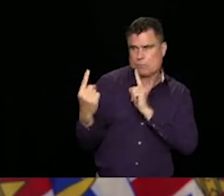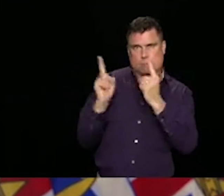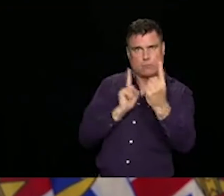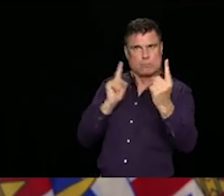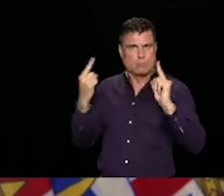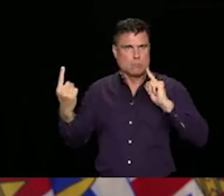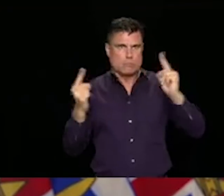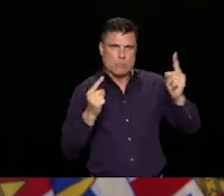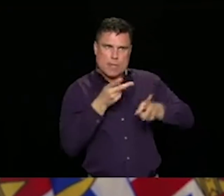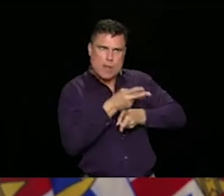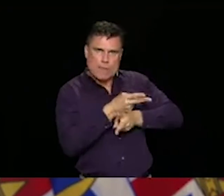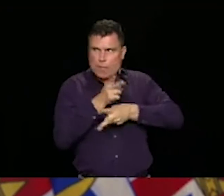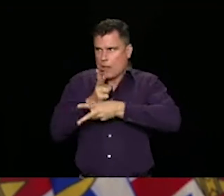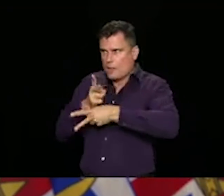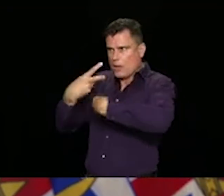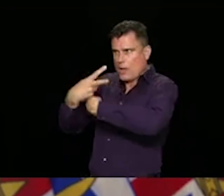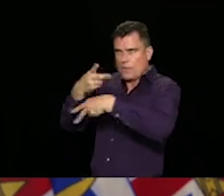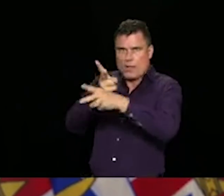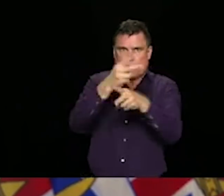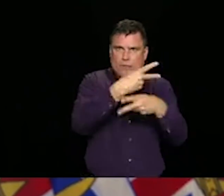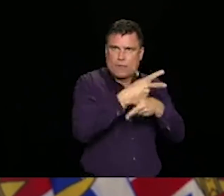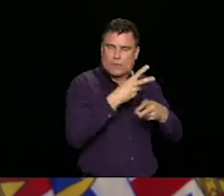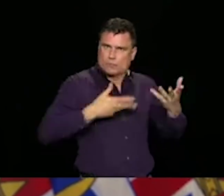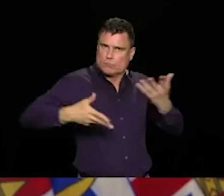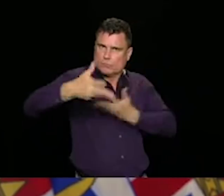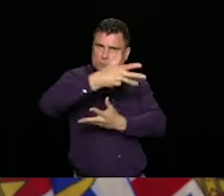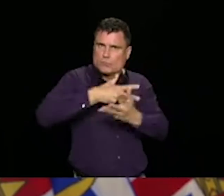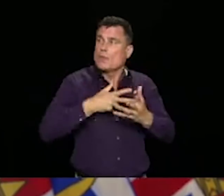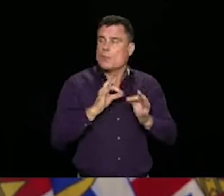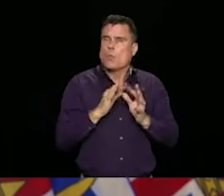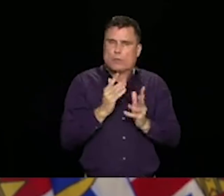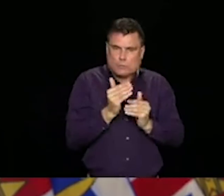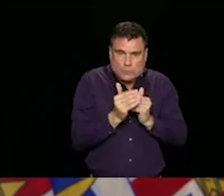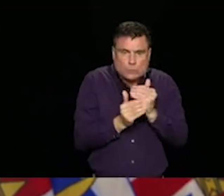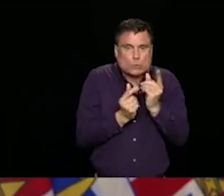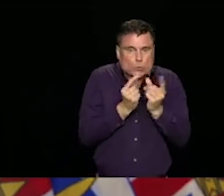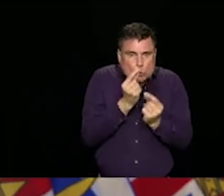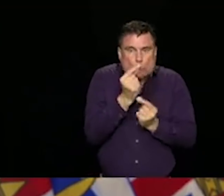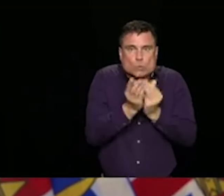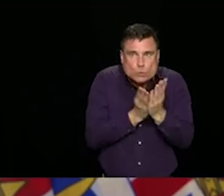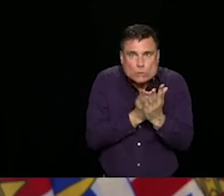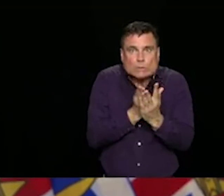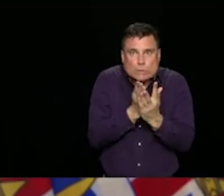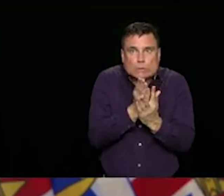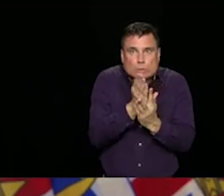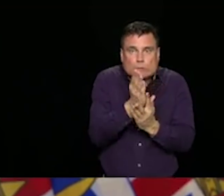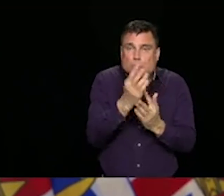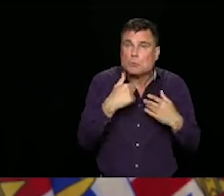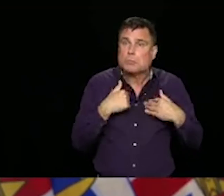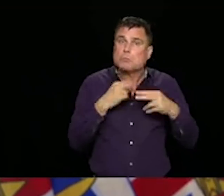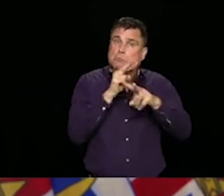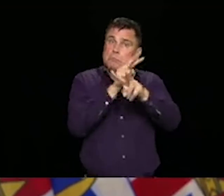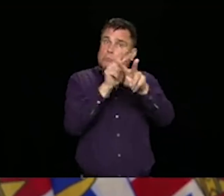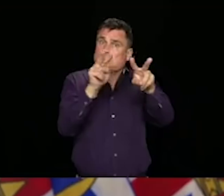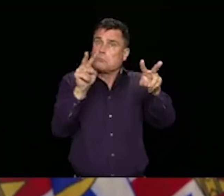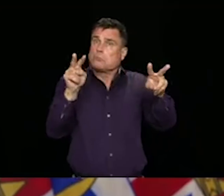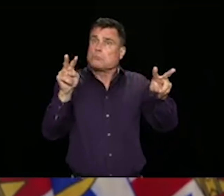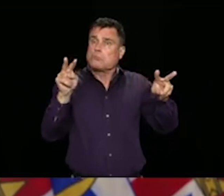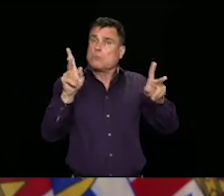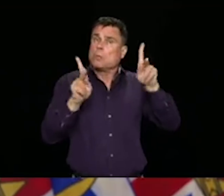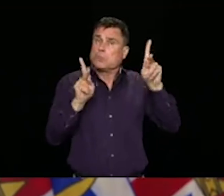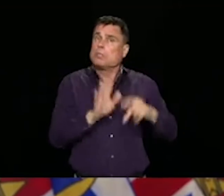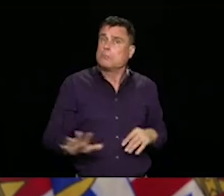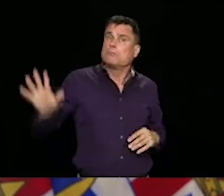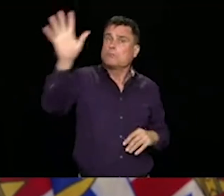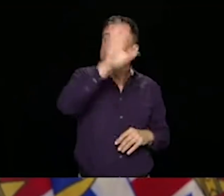being thoughtful and careful as we're moving into this phase, and I really do take that as a positive sign that British Columbians